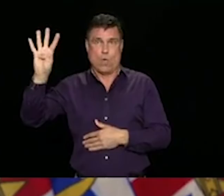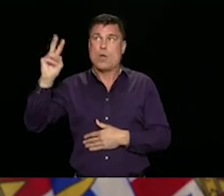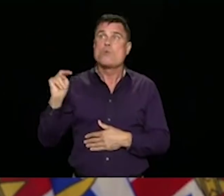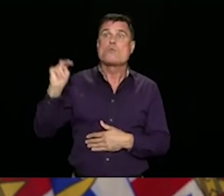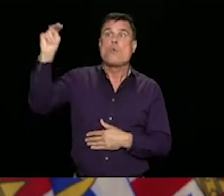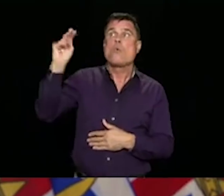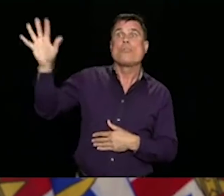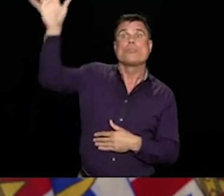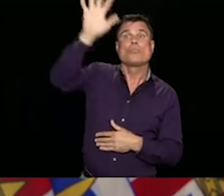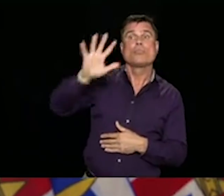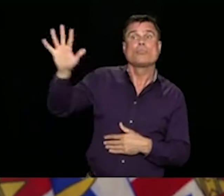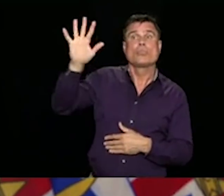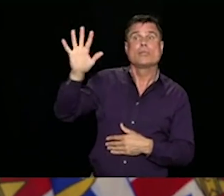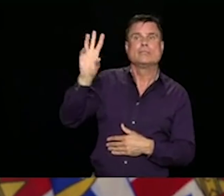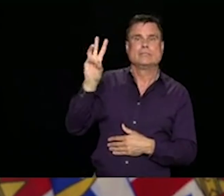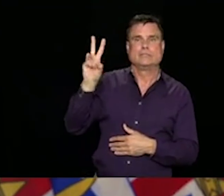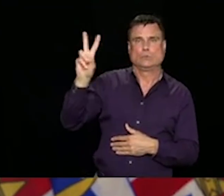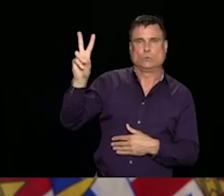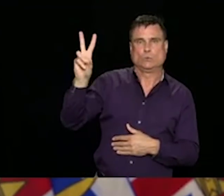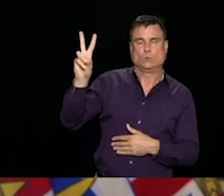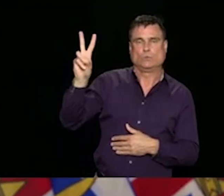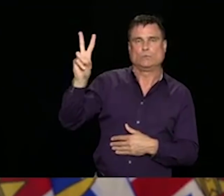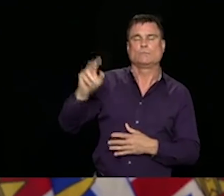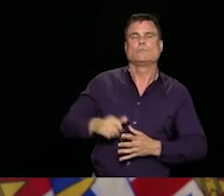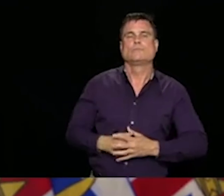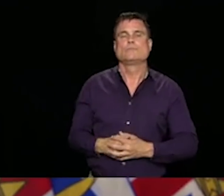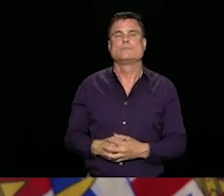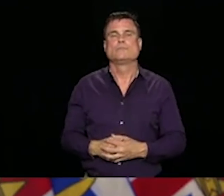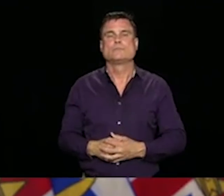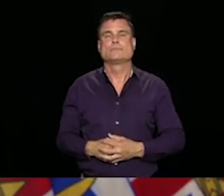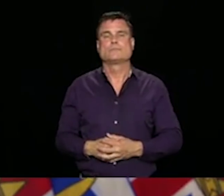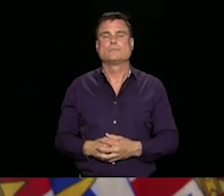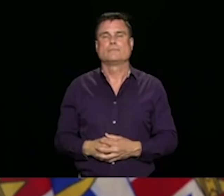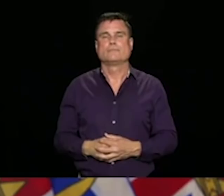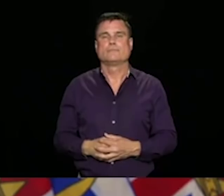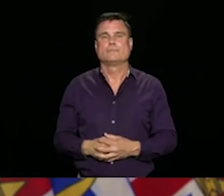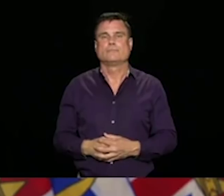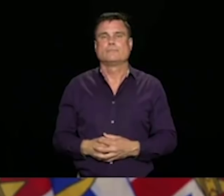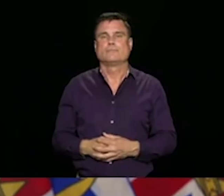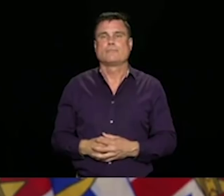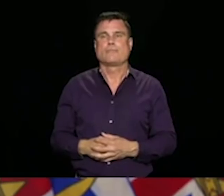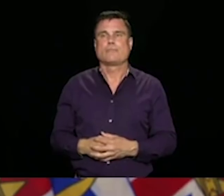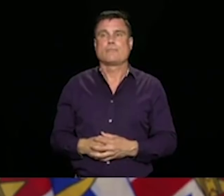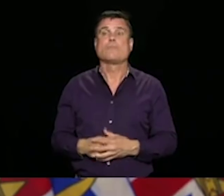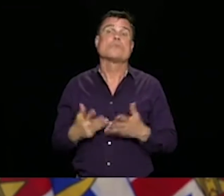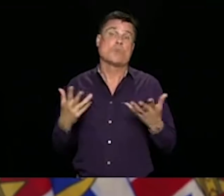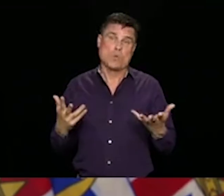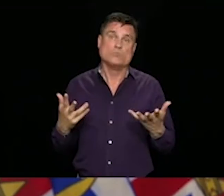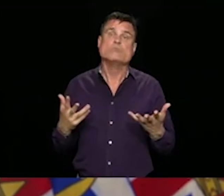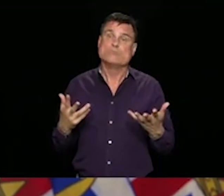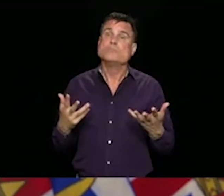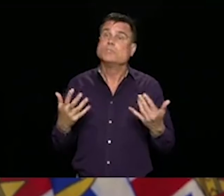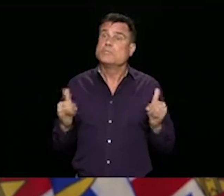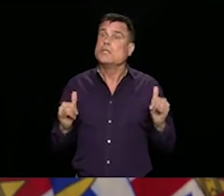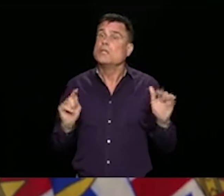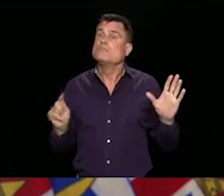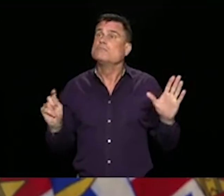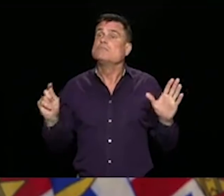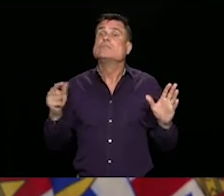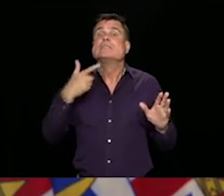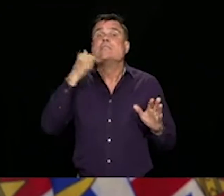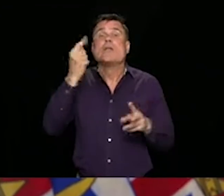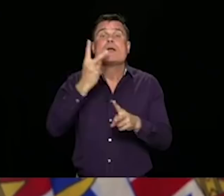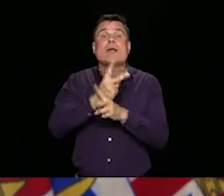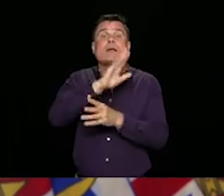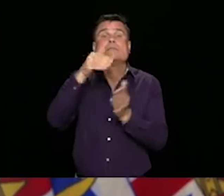people in the Interior Health Region, and 62 people in Northern Health. We continue to have 16